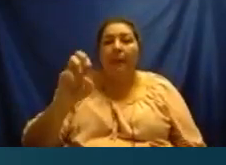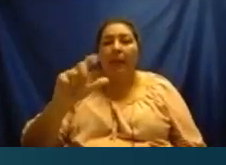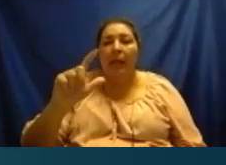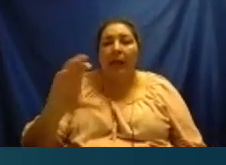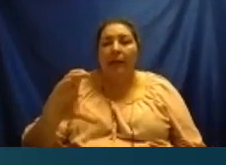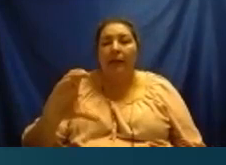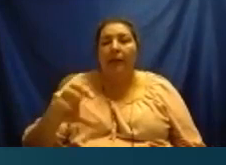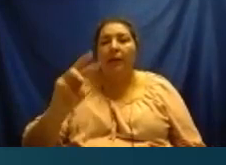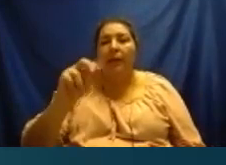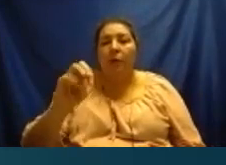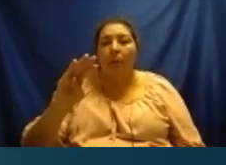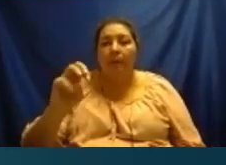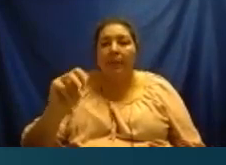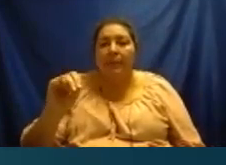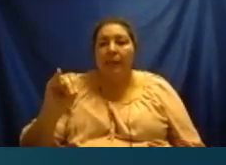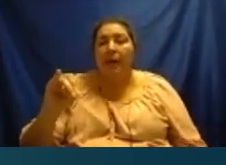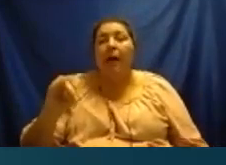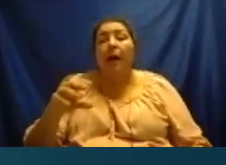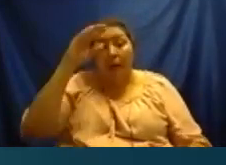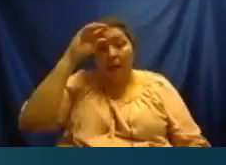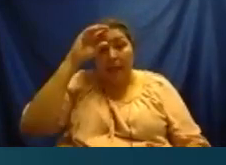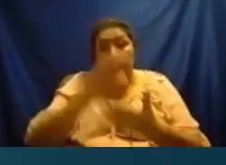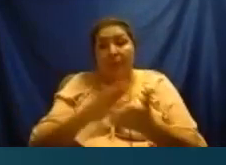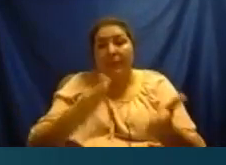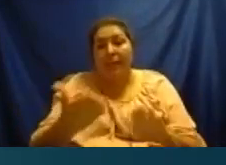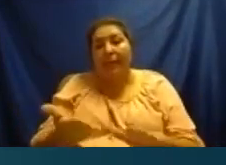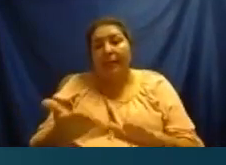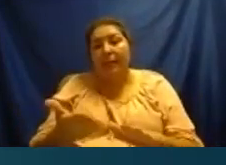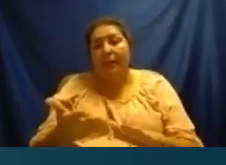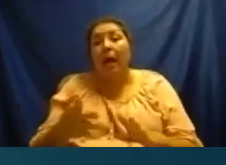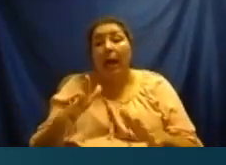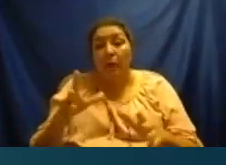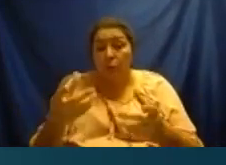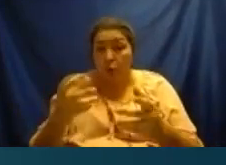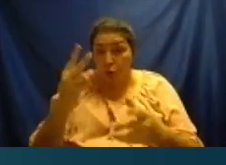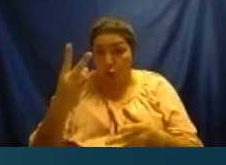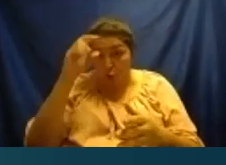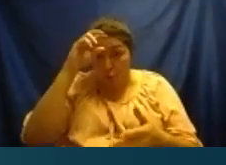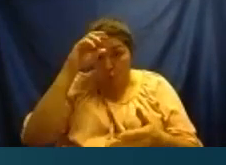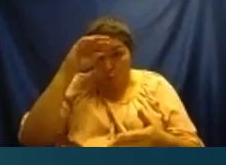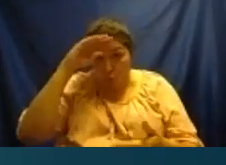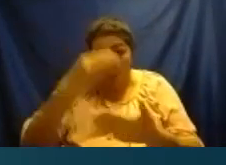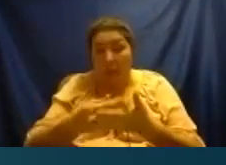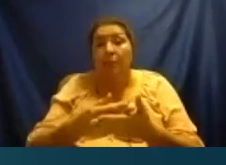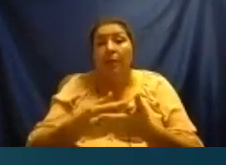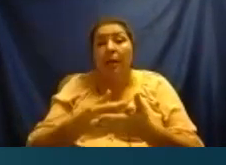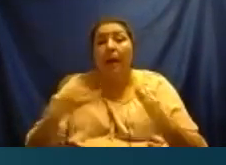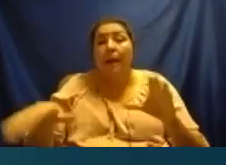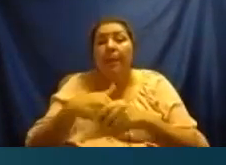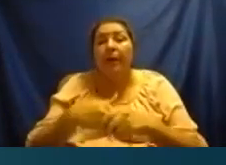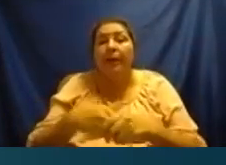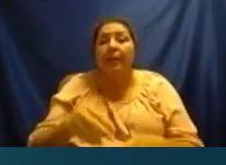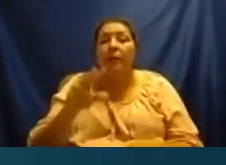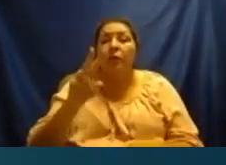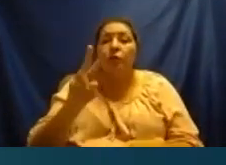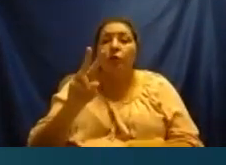2 sons. They took for themselves Moabite women as wives, and the name of one was Orpah, and